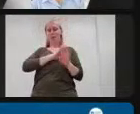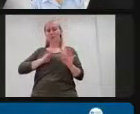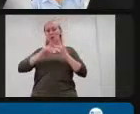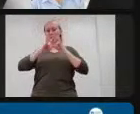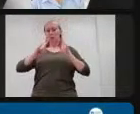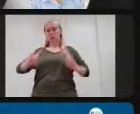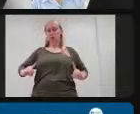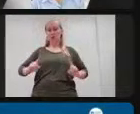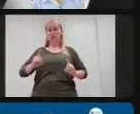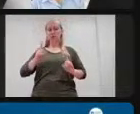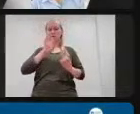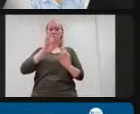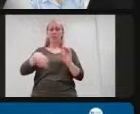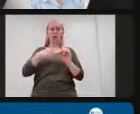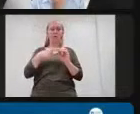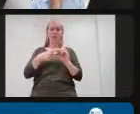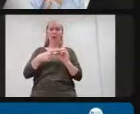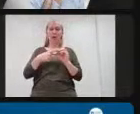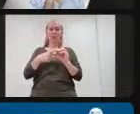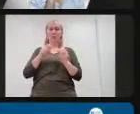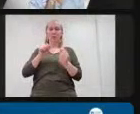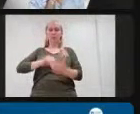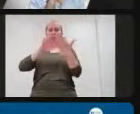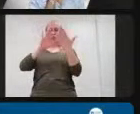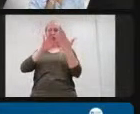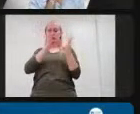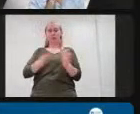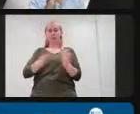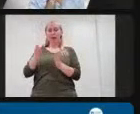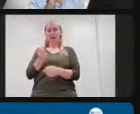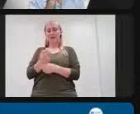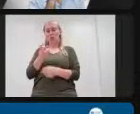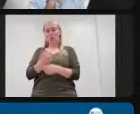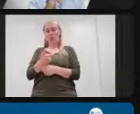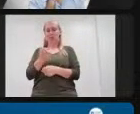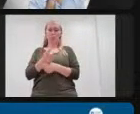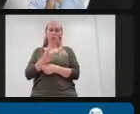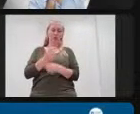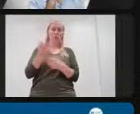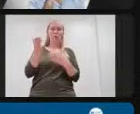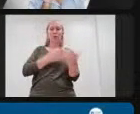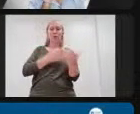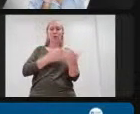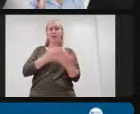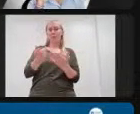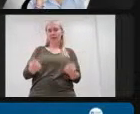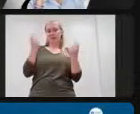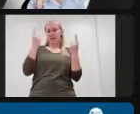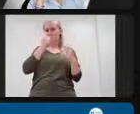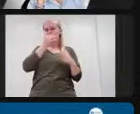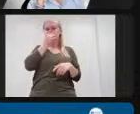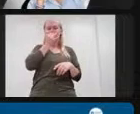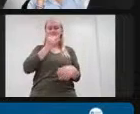strategic plan every single 2 years or 1 year, or whatever makes the most sense.